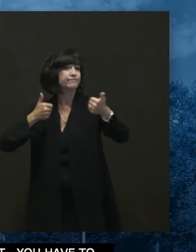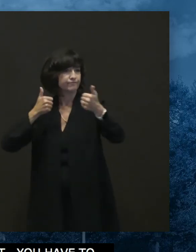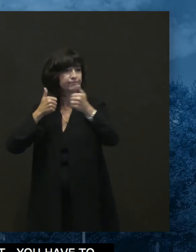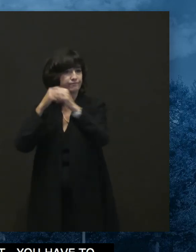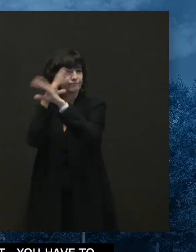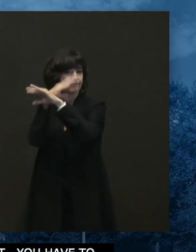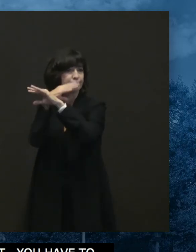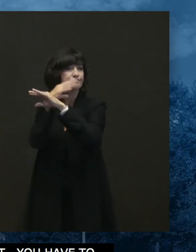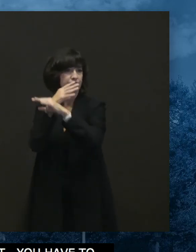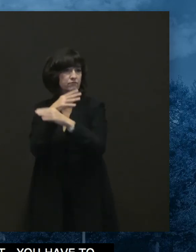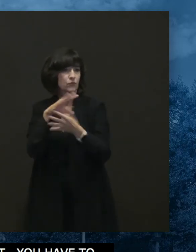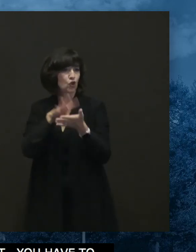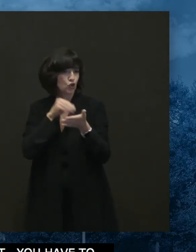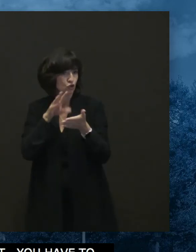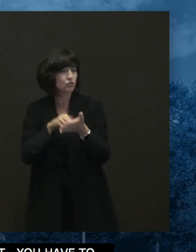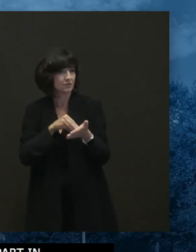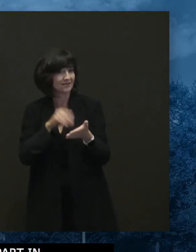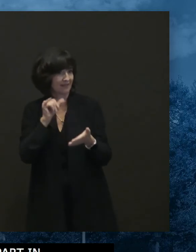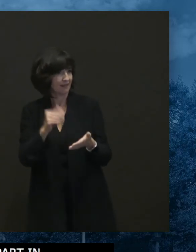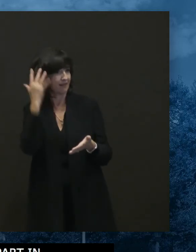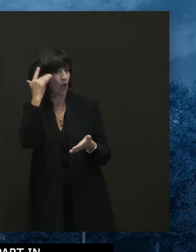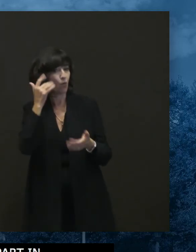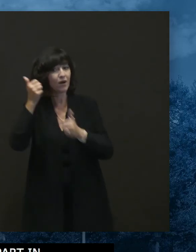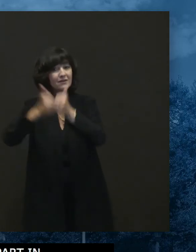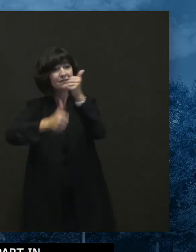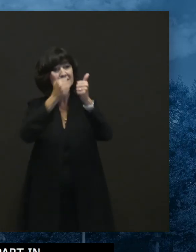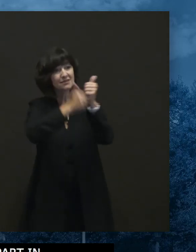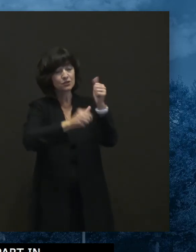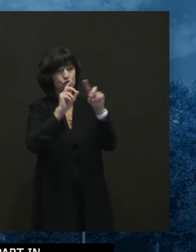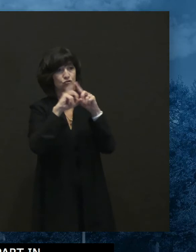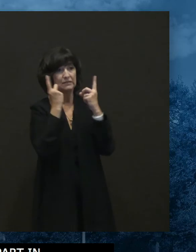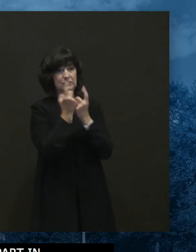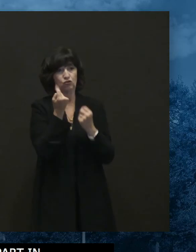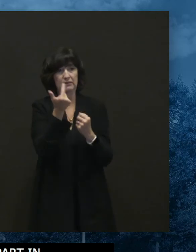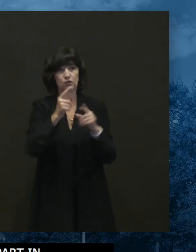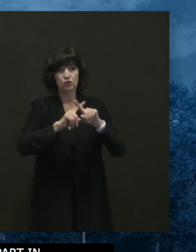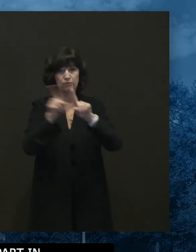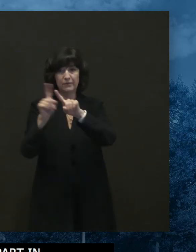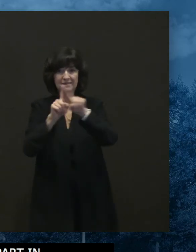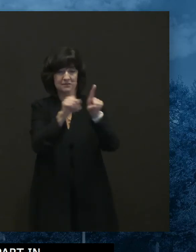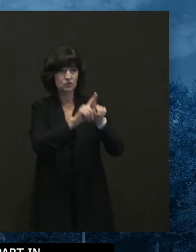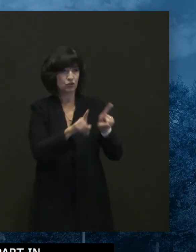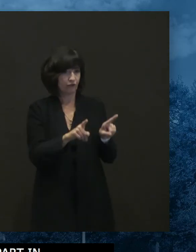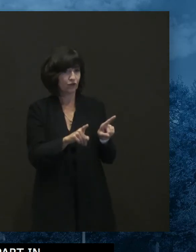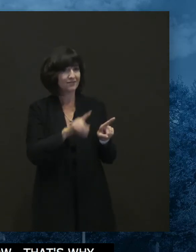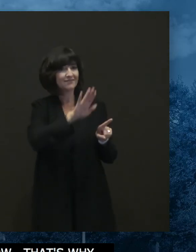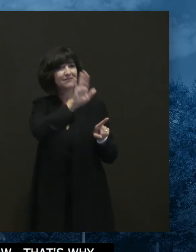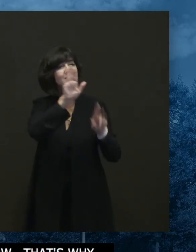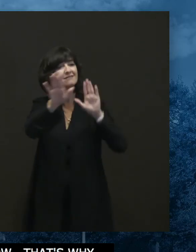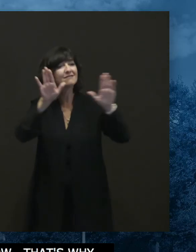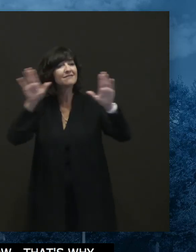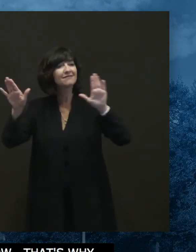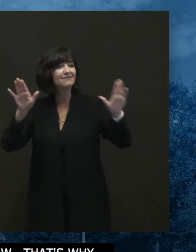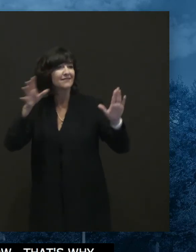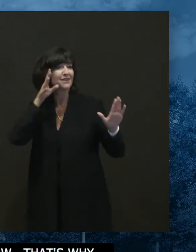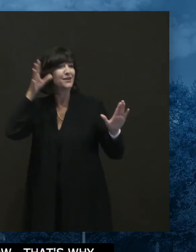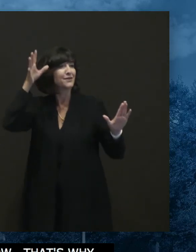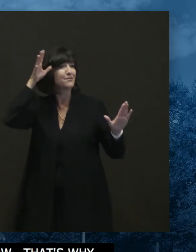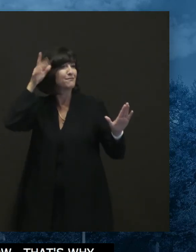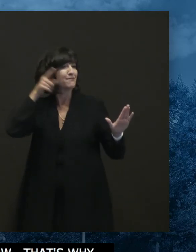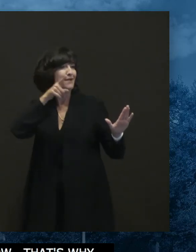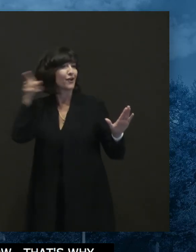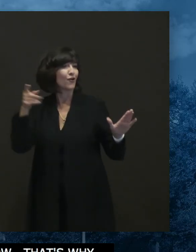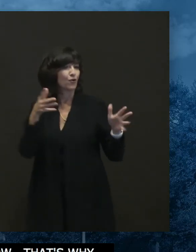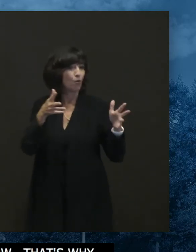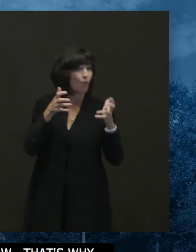why each district is a little bit different, because their parent populations are a little bit different in terms of their desire